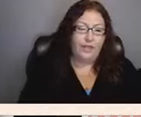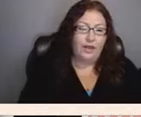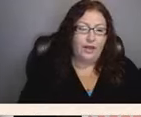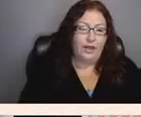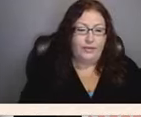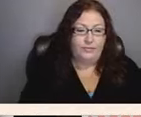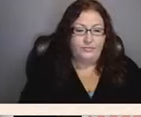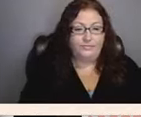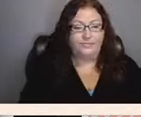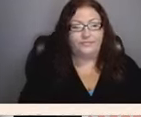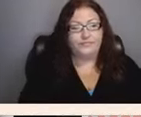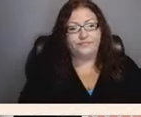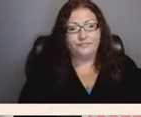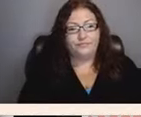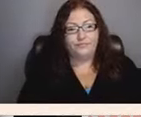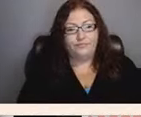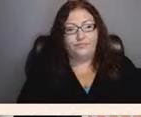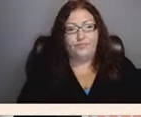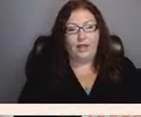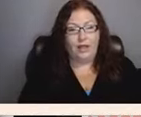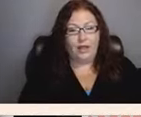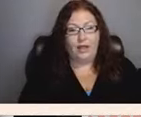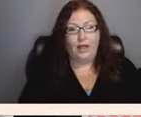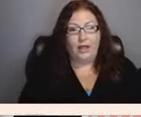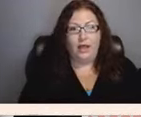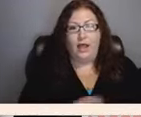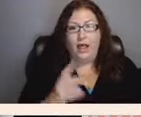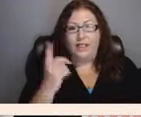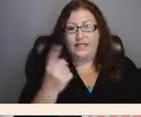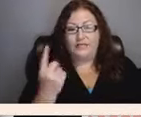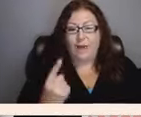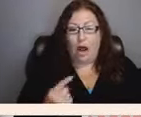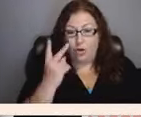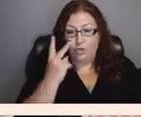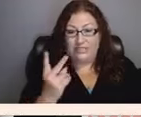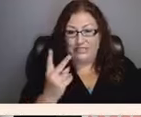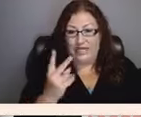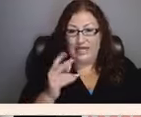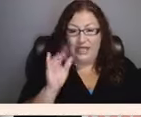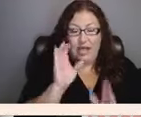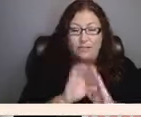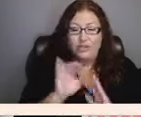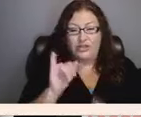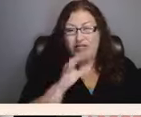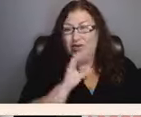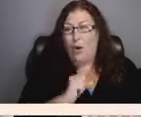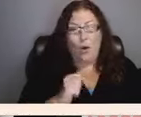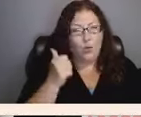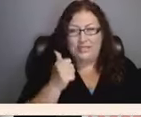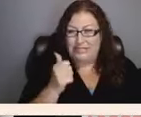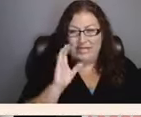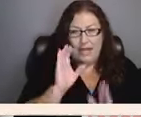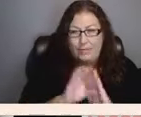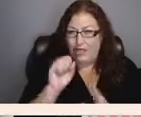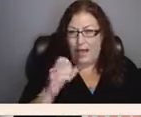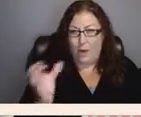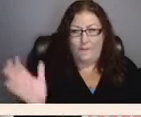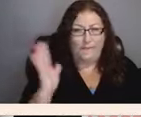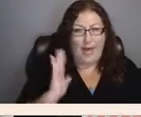The spiral you see here in the image is the oldest image. We can go back 40,000 years in rock